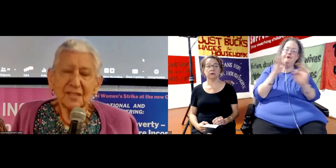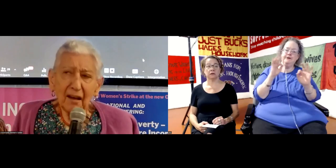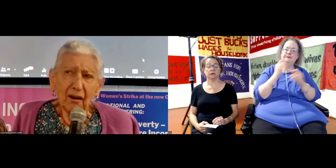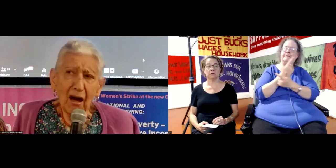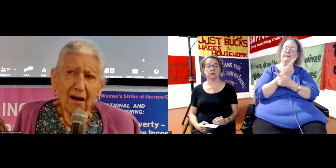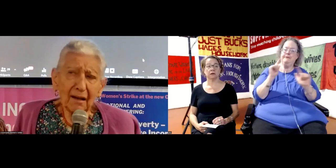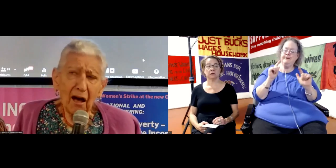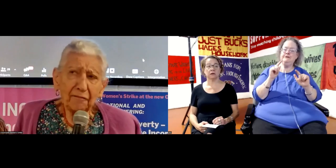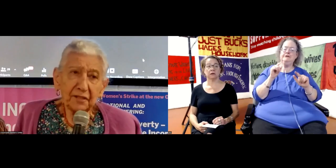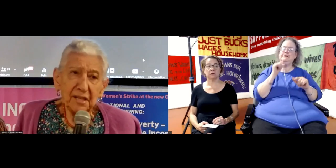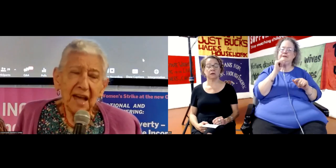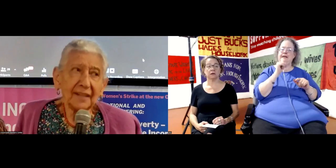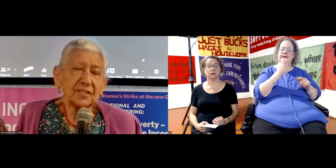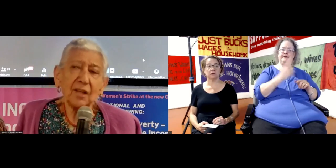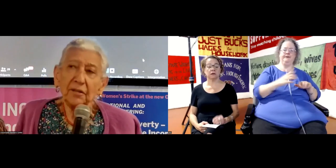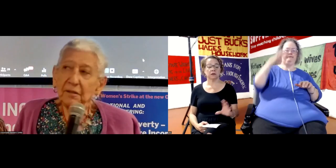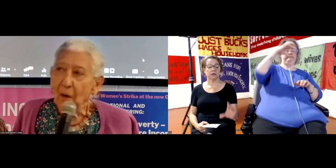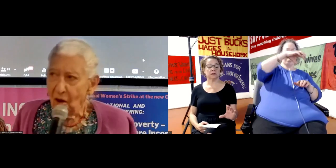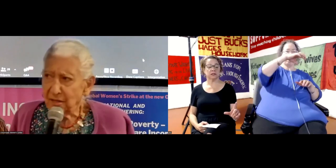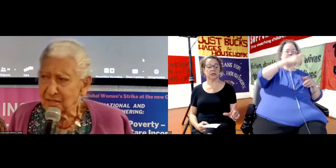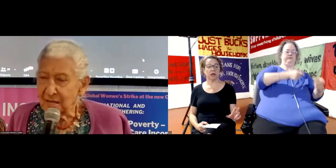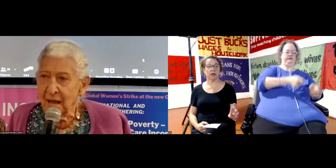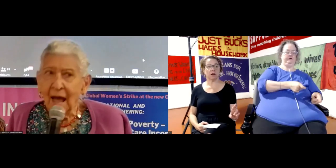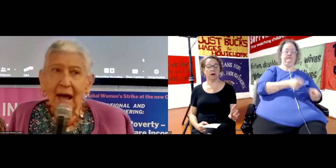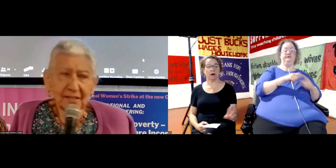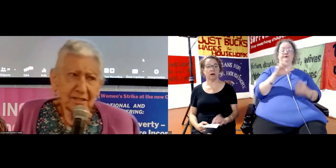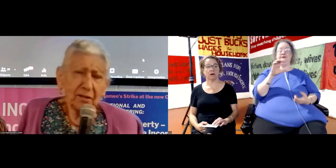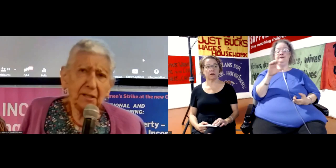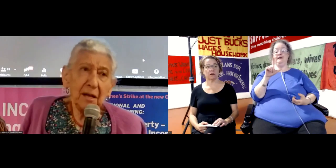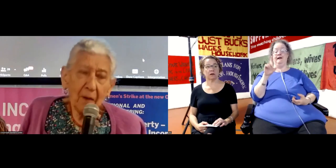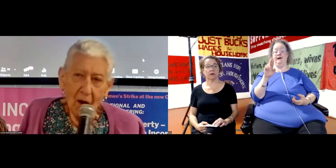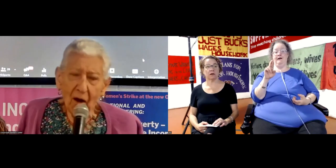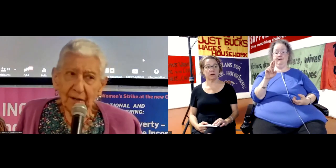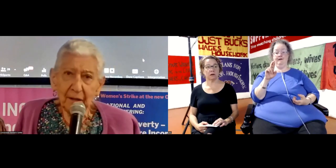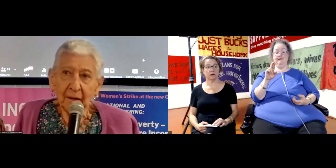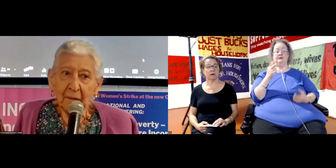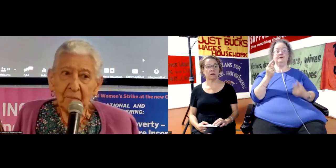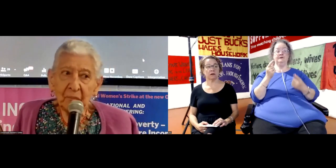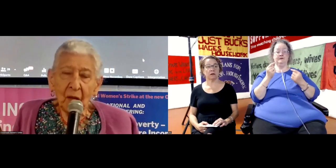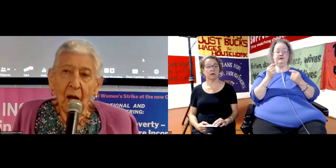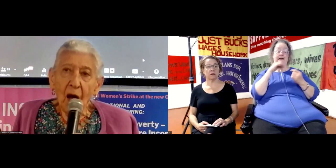And CLR, after he had studied Marx and studied him hard,